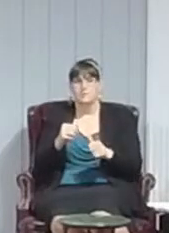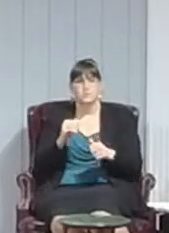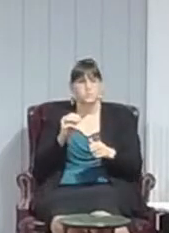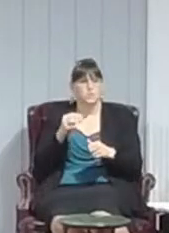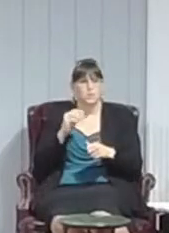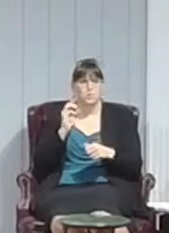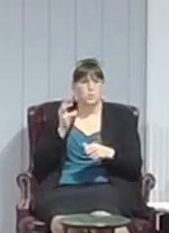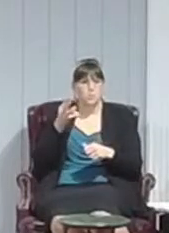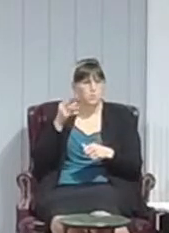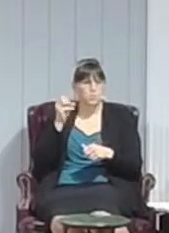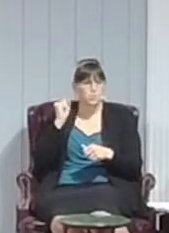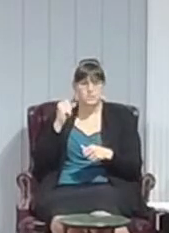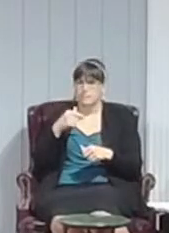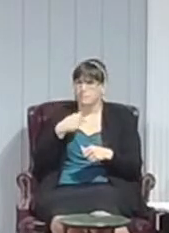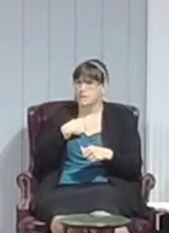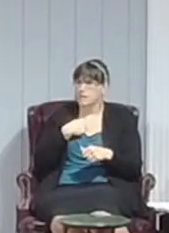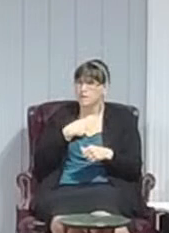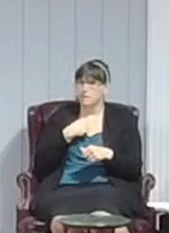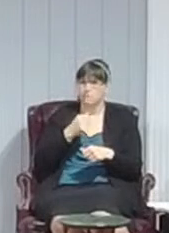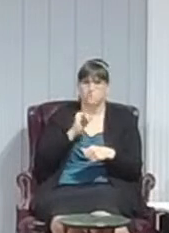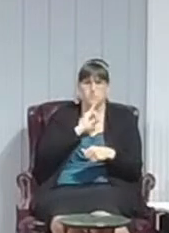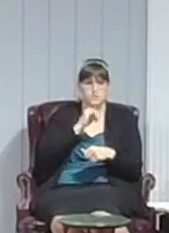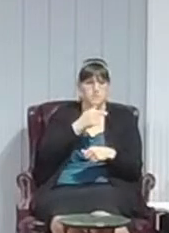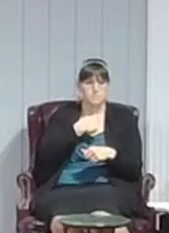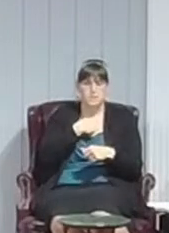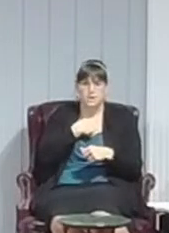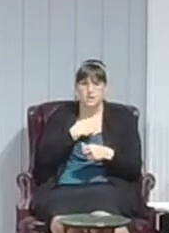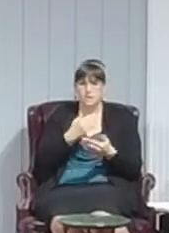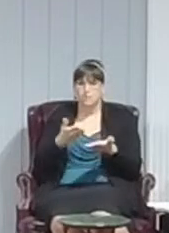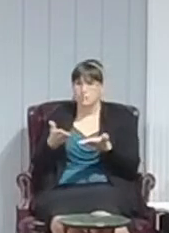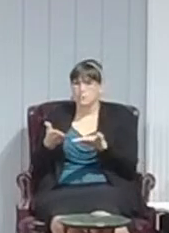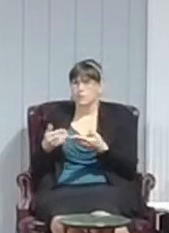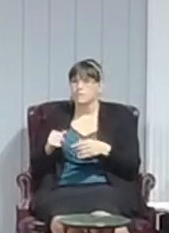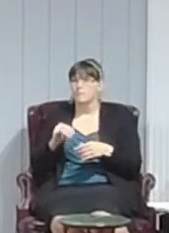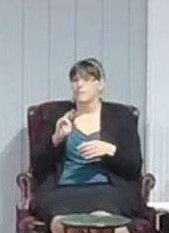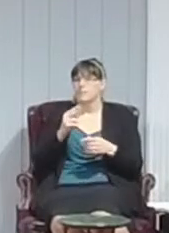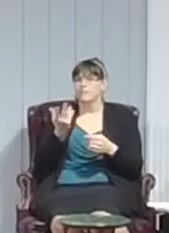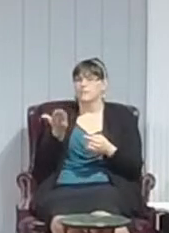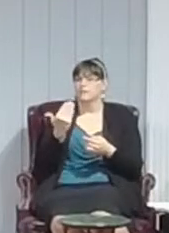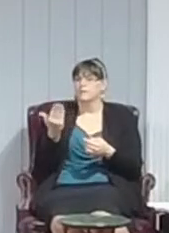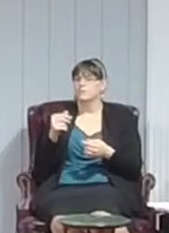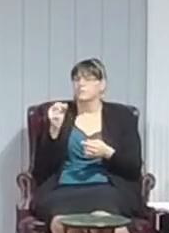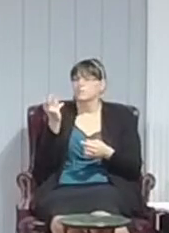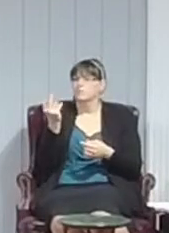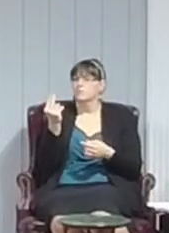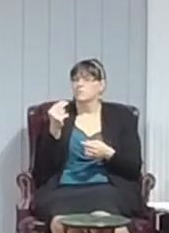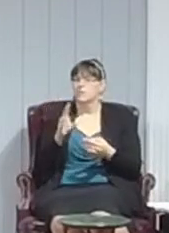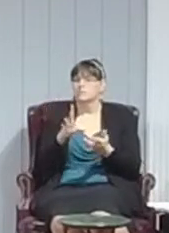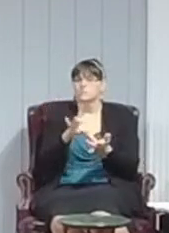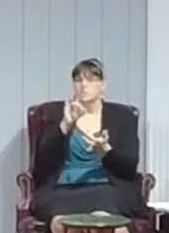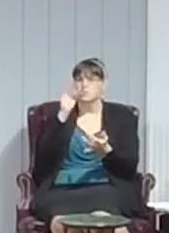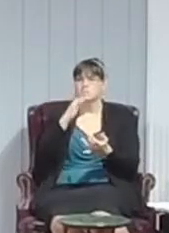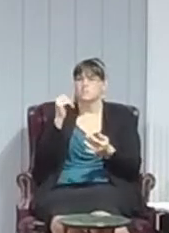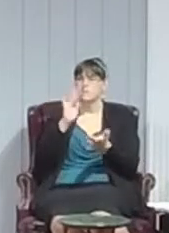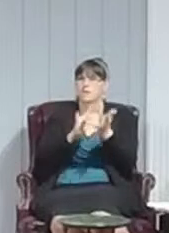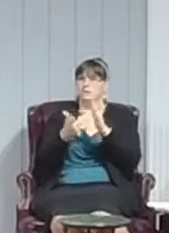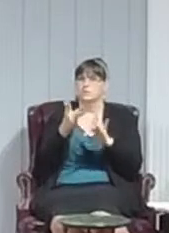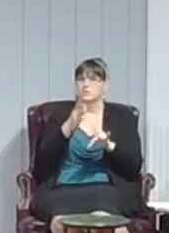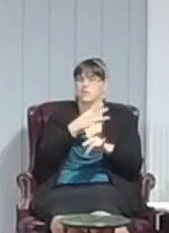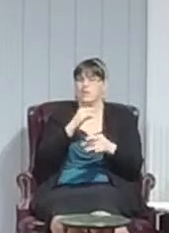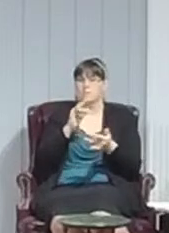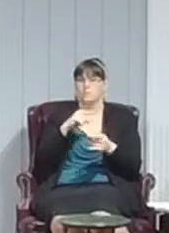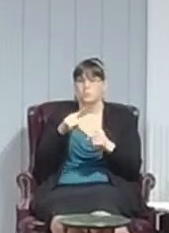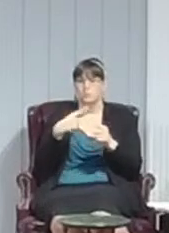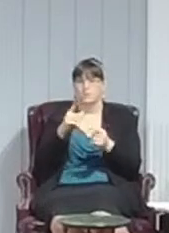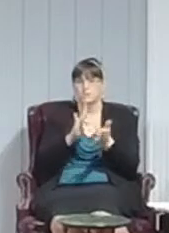are the 12 chosen by Jesus. And when Jesus said, one of you will